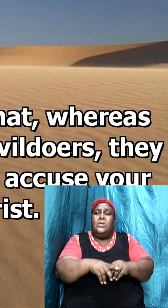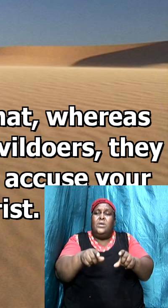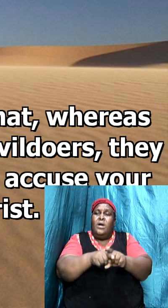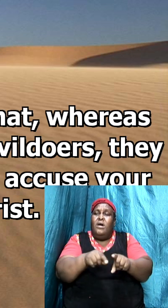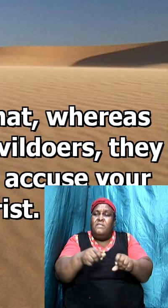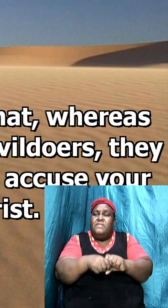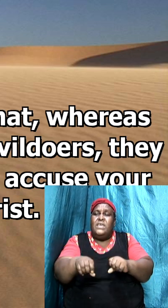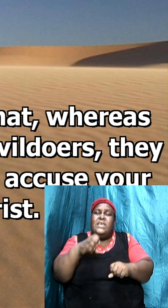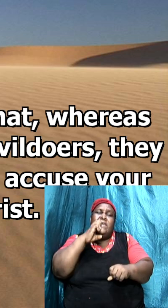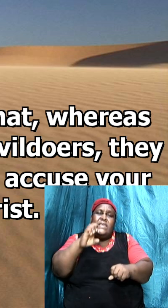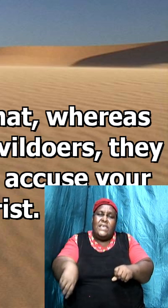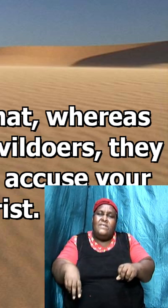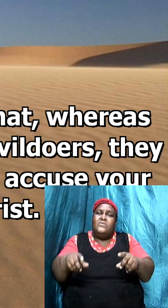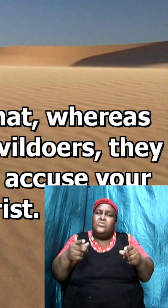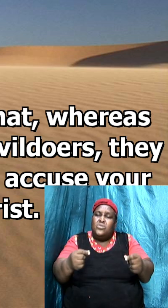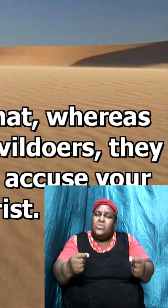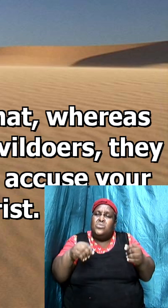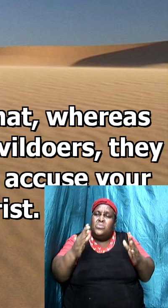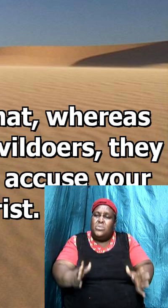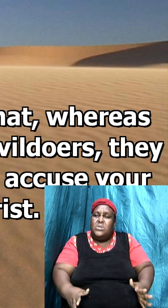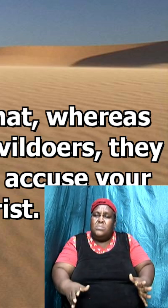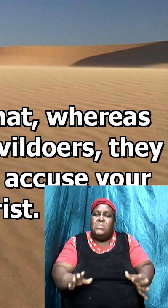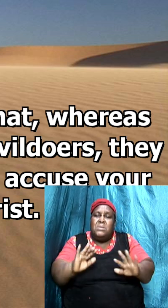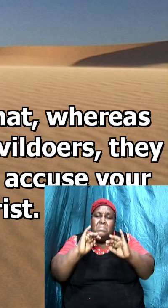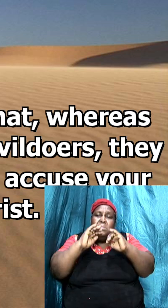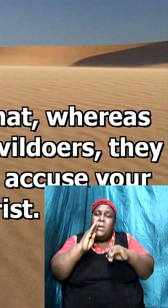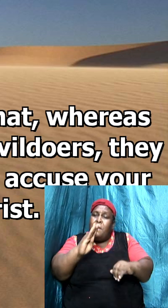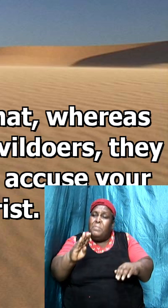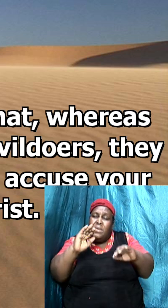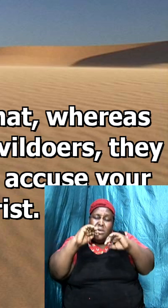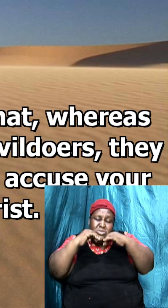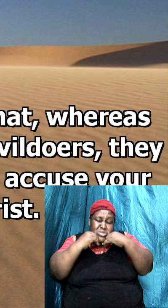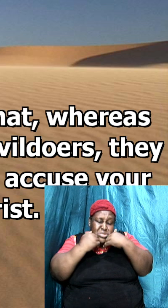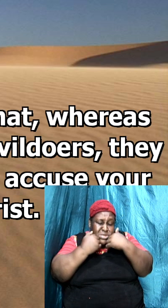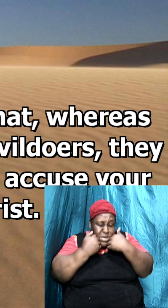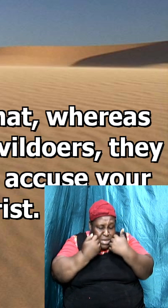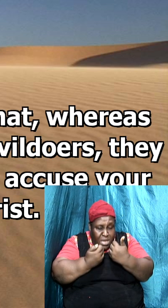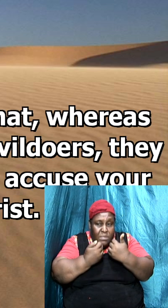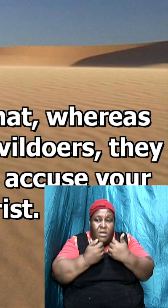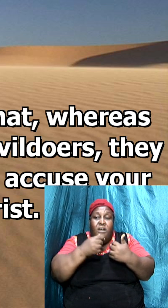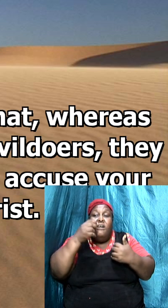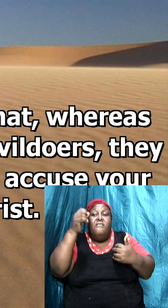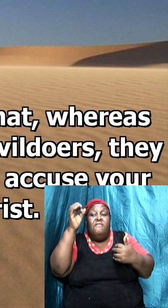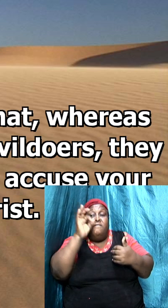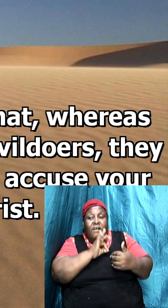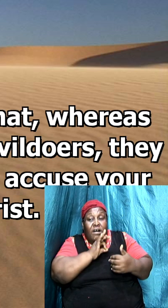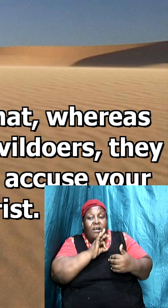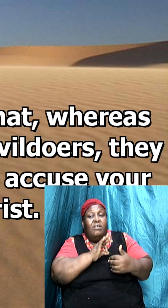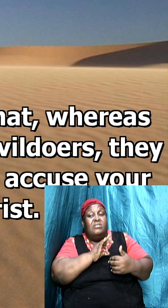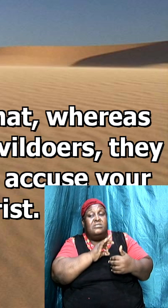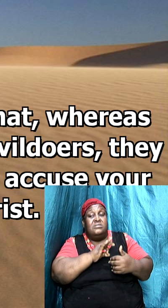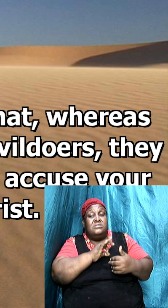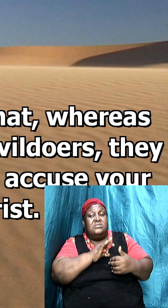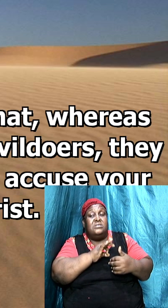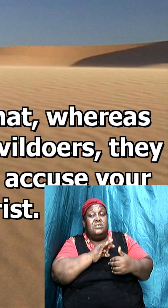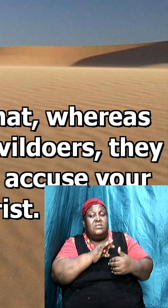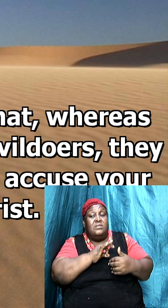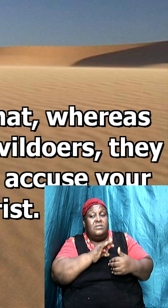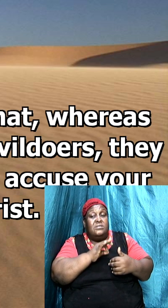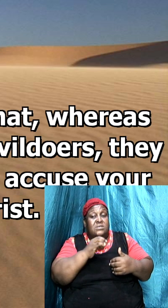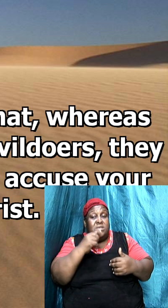of evildoers, they may be ashamed that falsely accuse your good conversation with